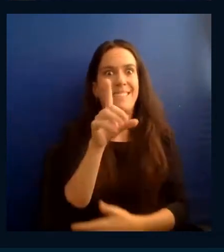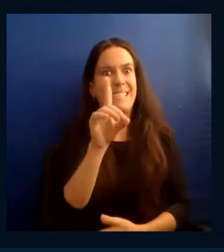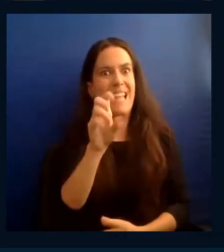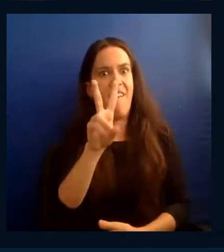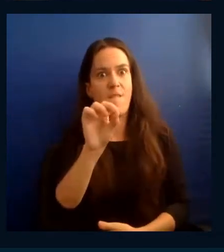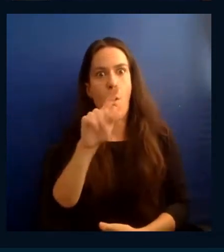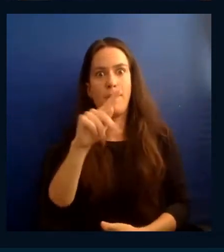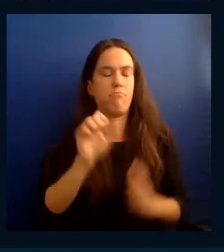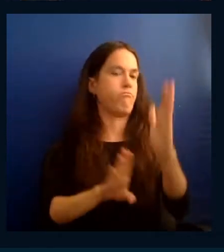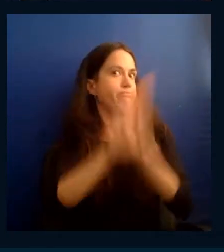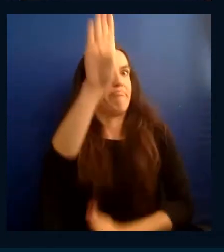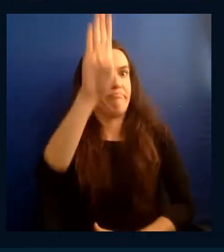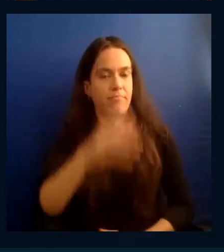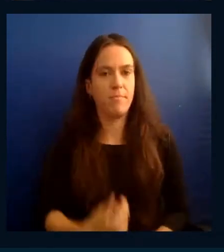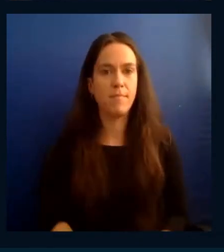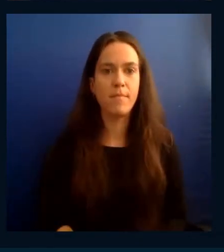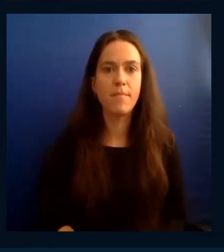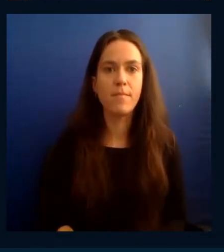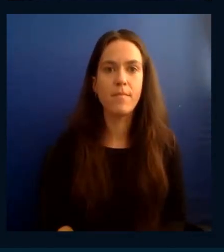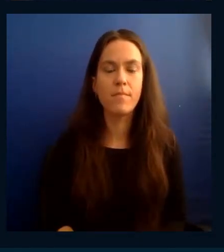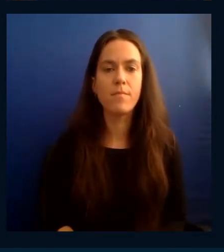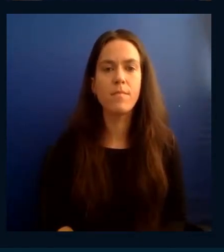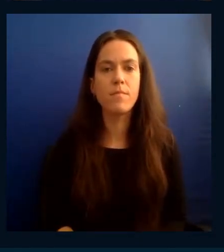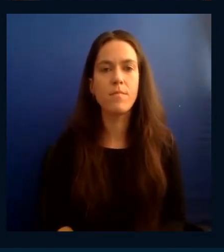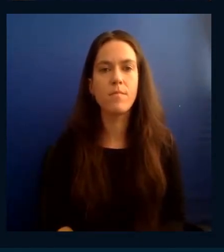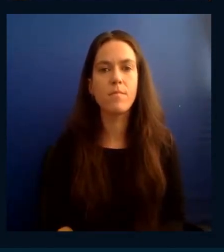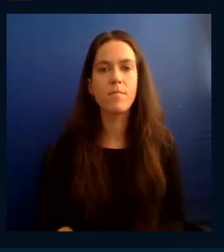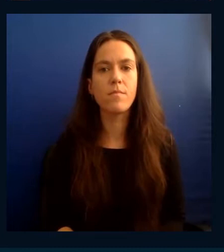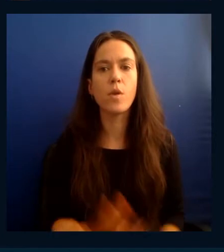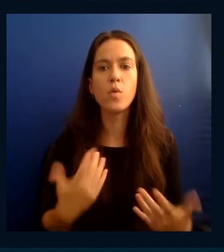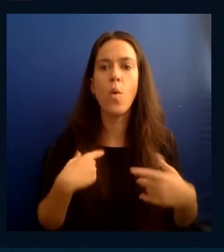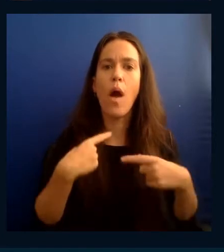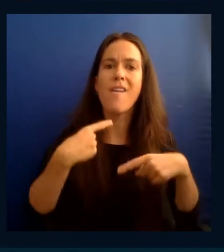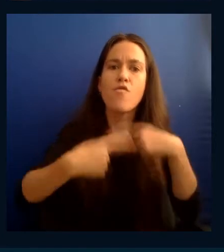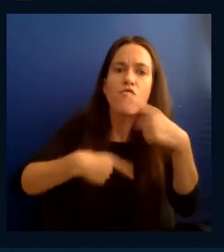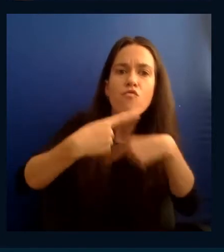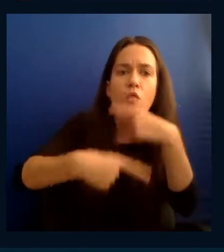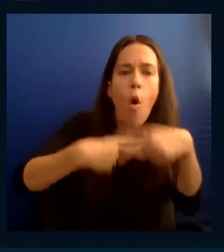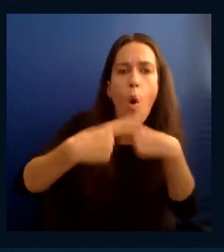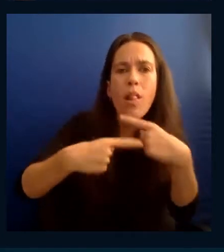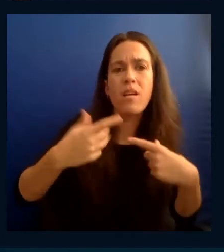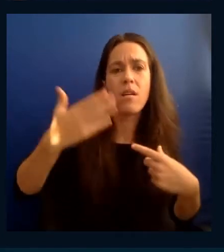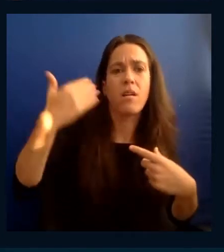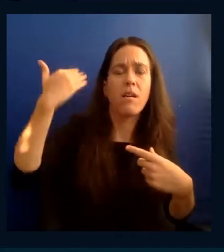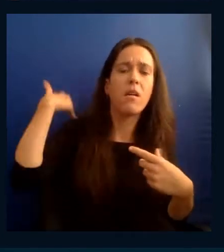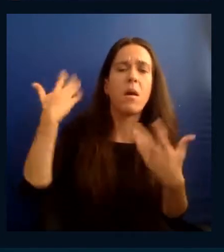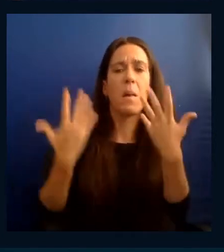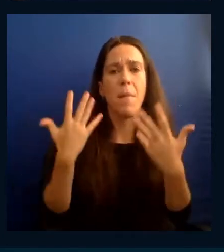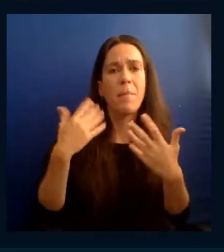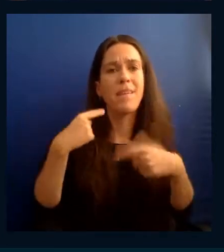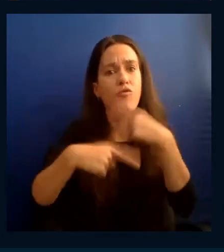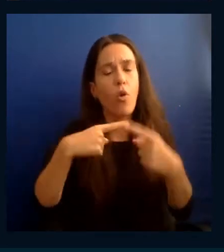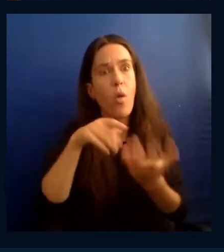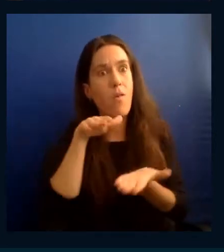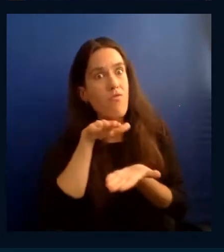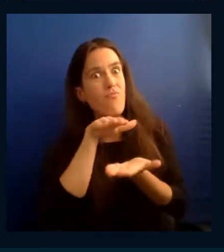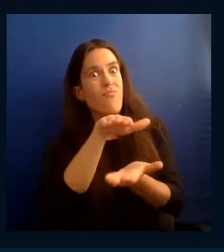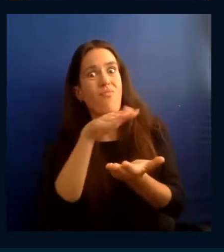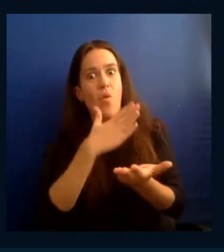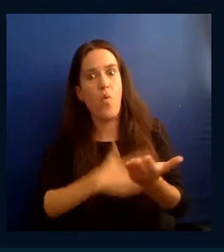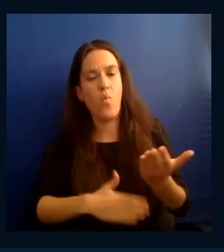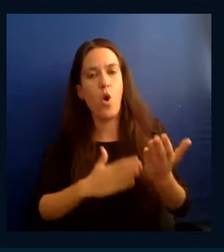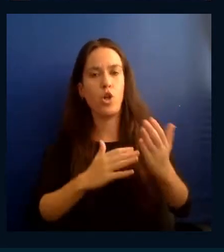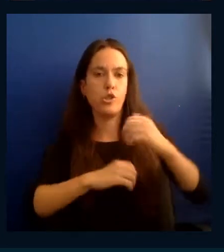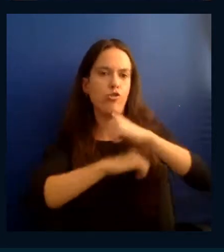organization. So we have rolling deployments. You may have used rolling deployments in the past where maybe you're deploying to a certain part of your infrastructure,